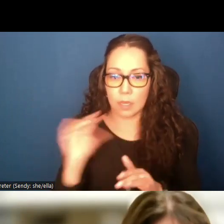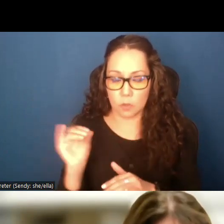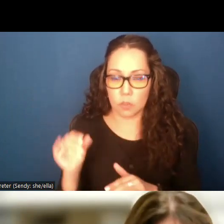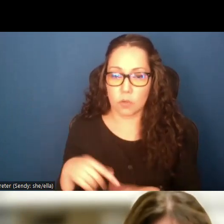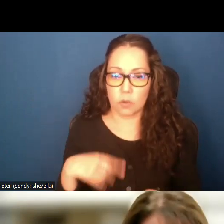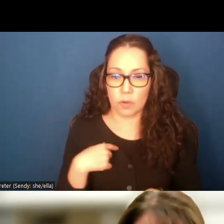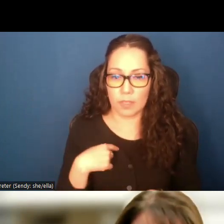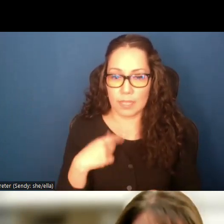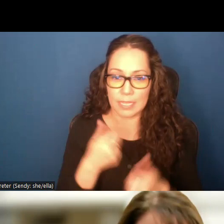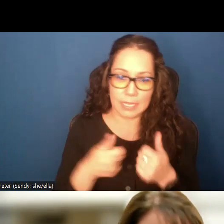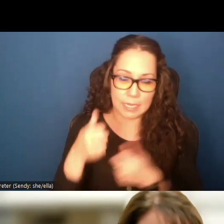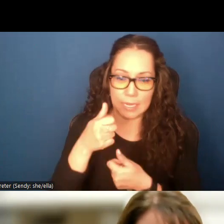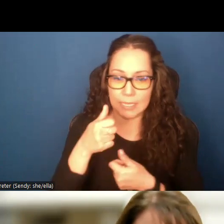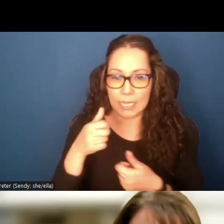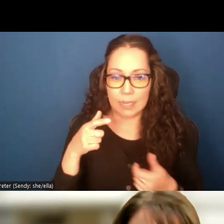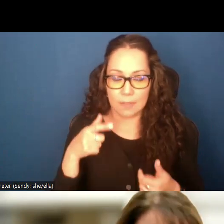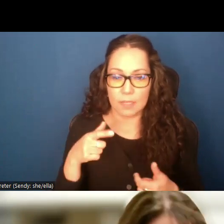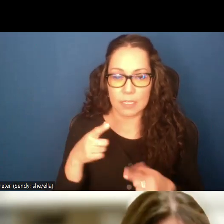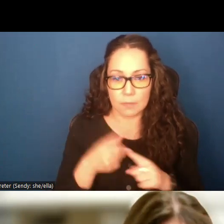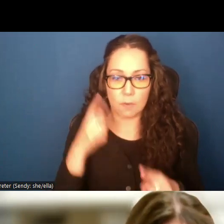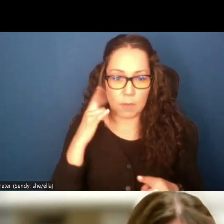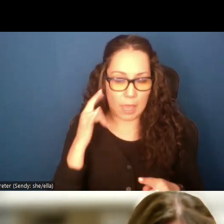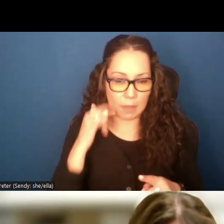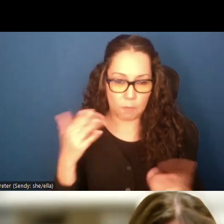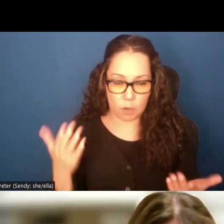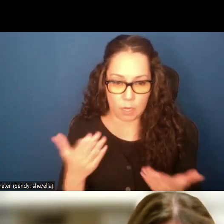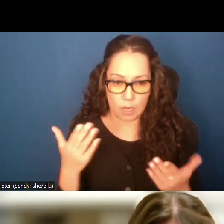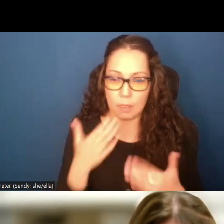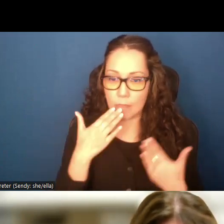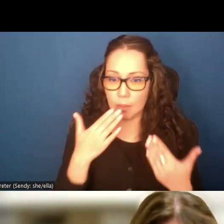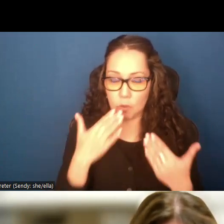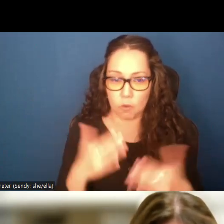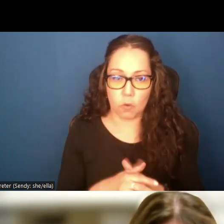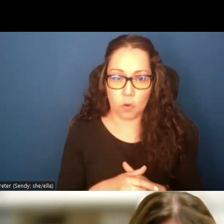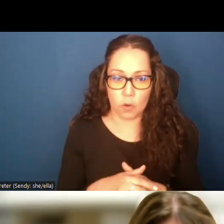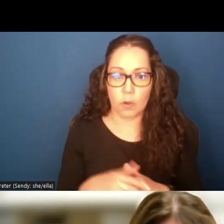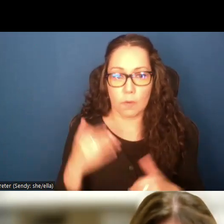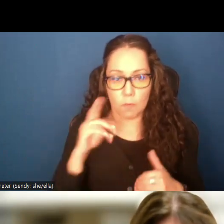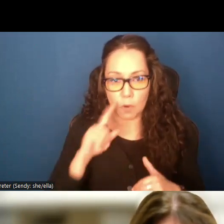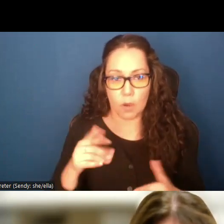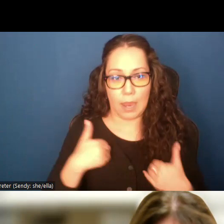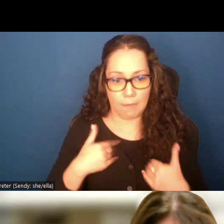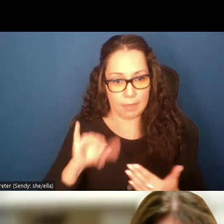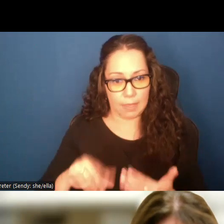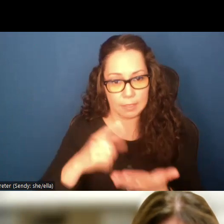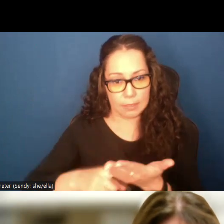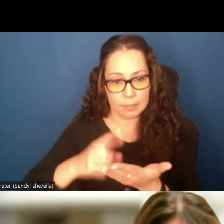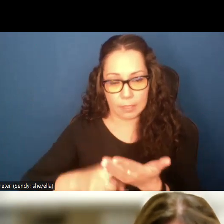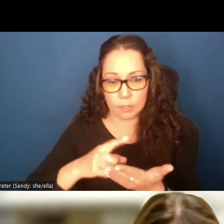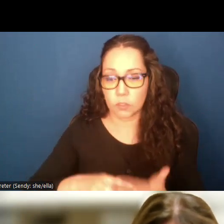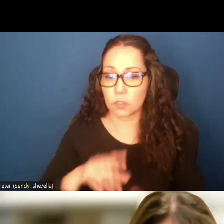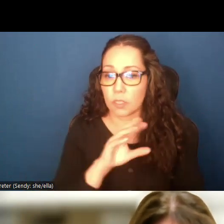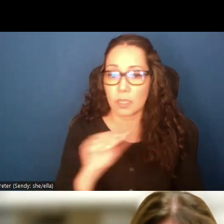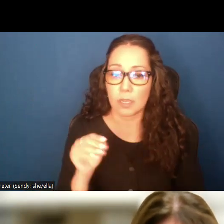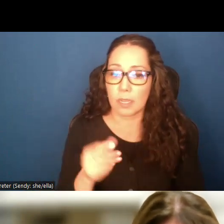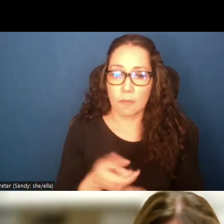California. And thank you for having these discussions. Just